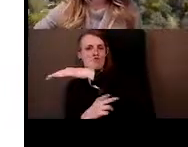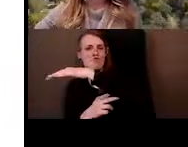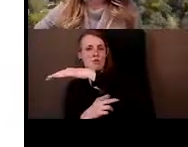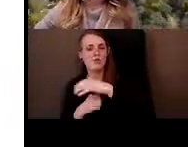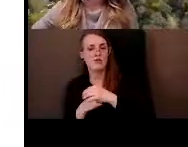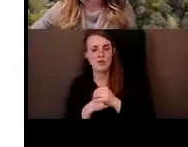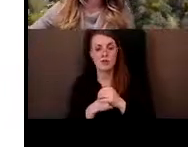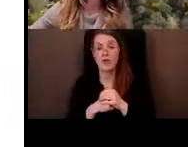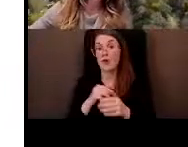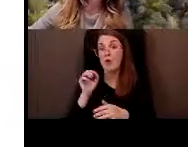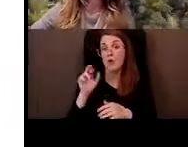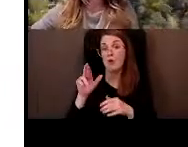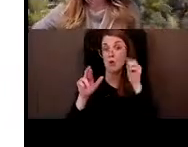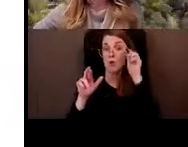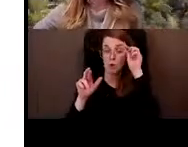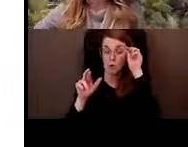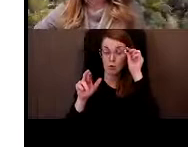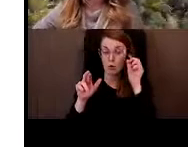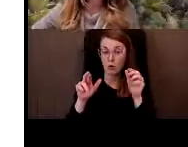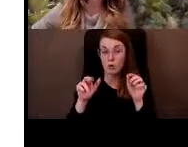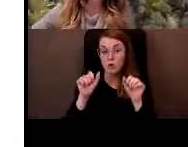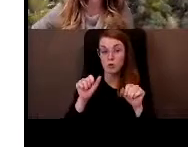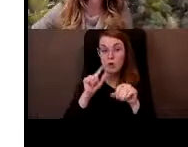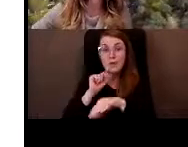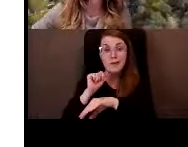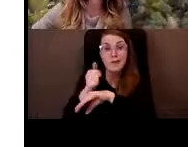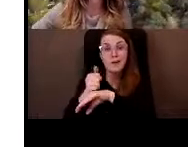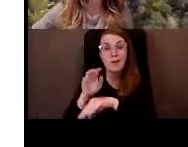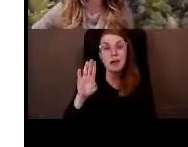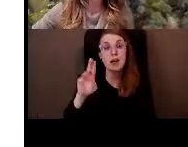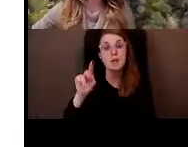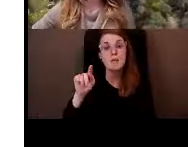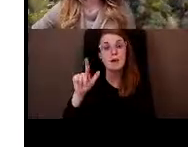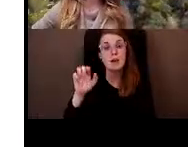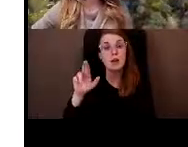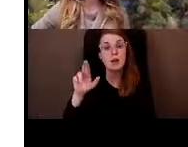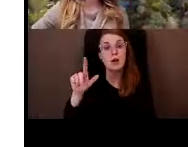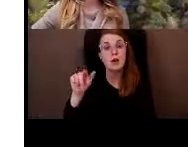Or could a new home be at the Butler landfill at C?